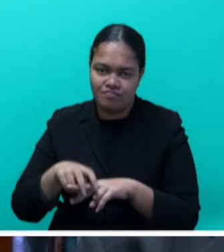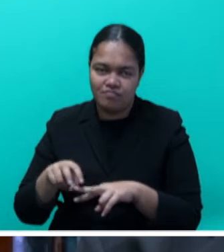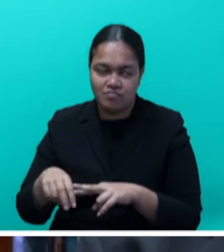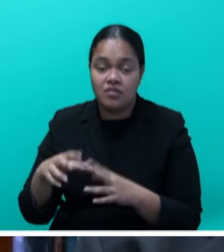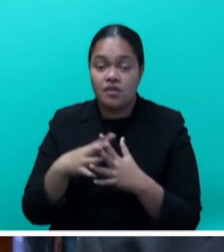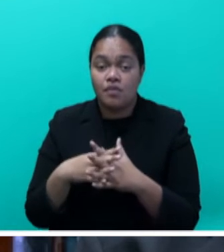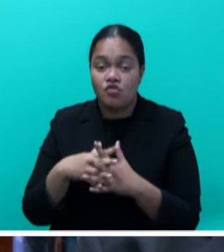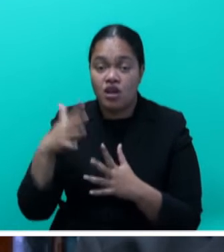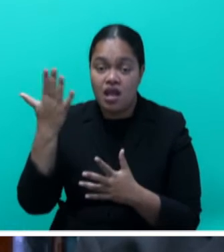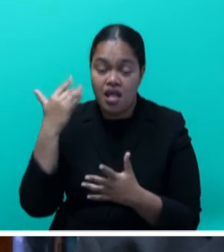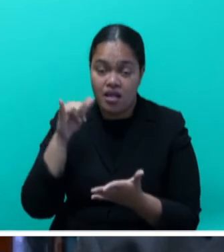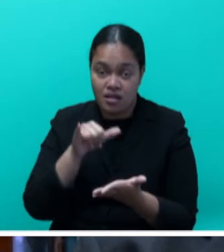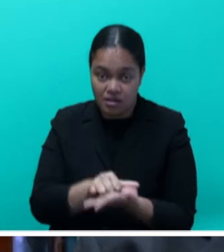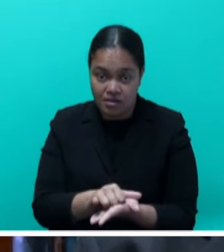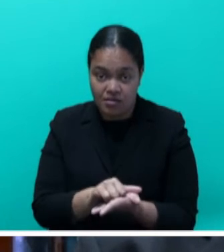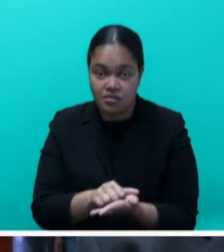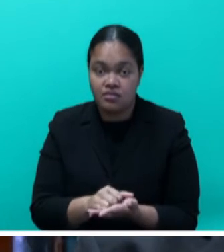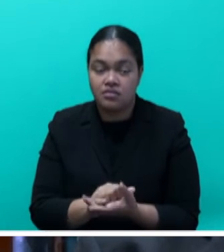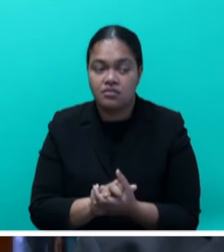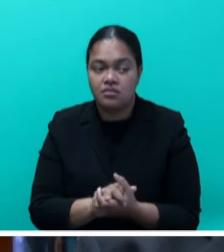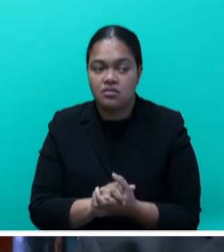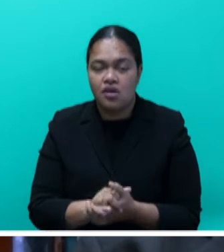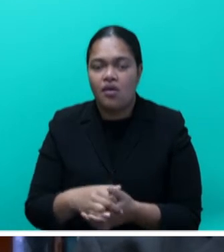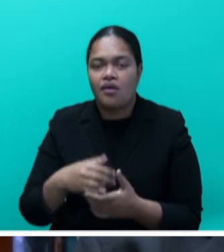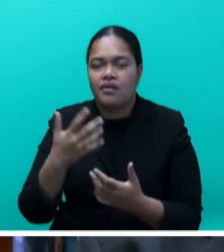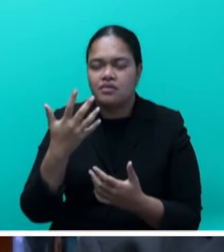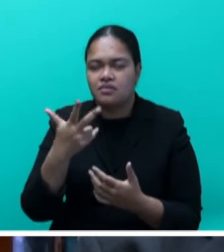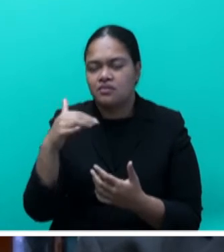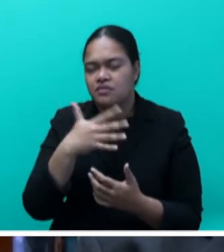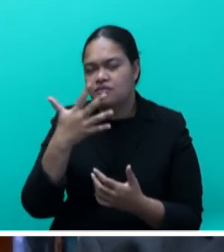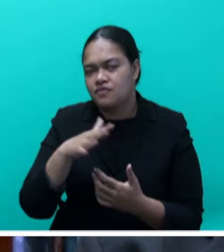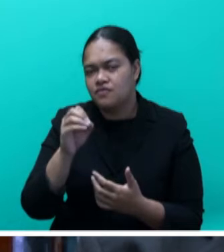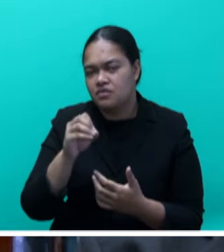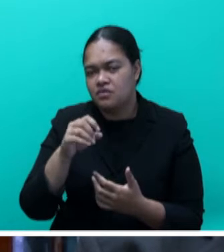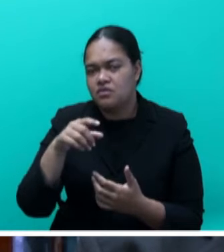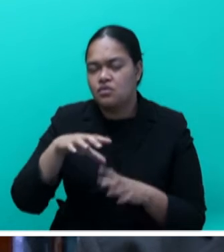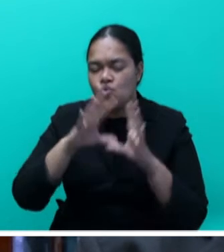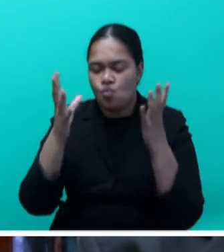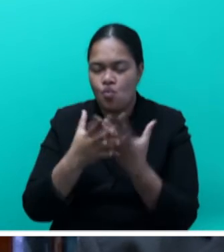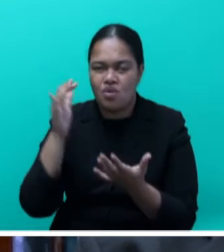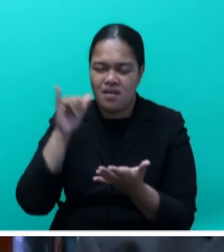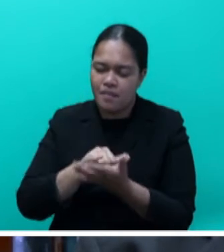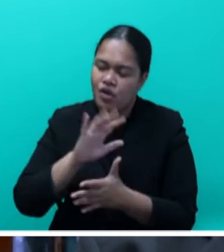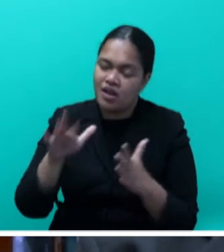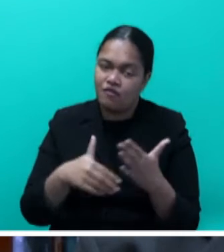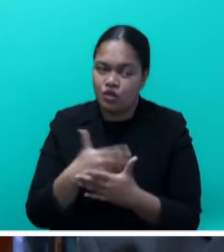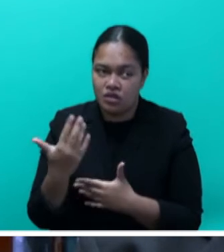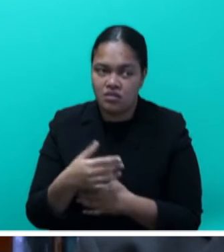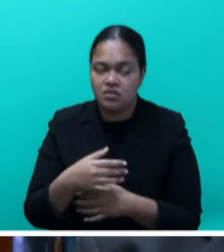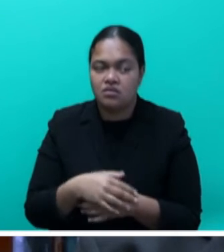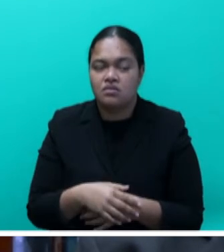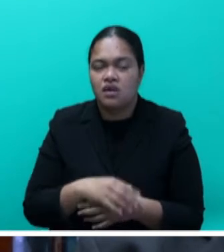American Airlines, Honourable Speaker, has 850 outgoing flights from Dallas Fort Worth Airport every day. 850